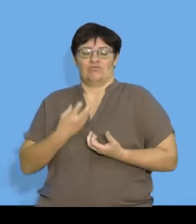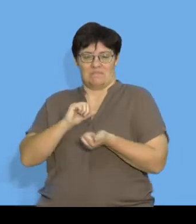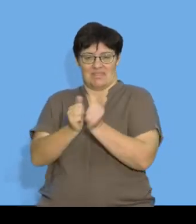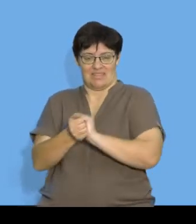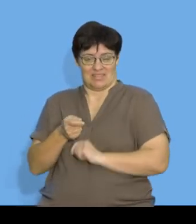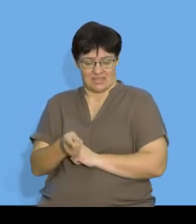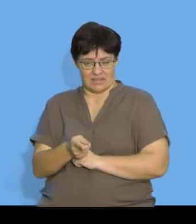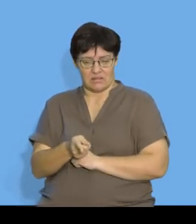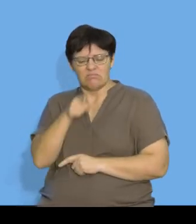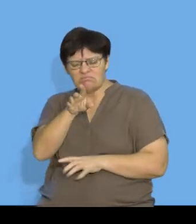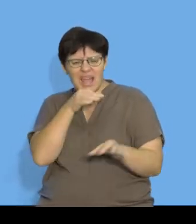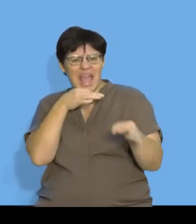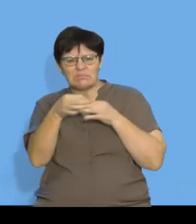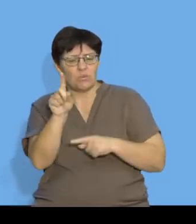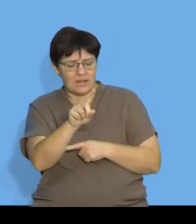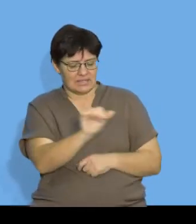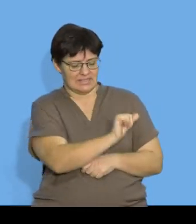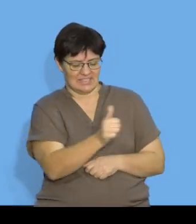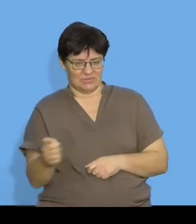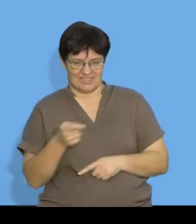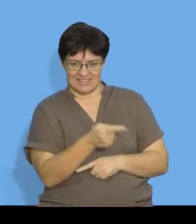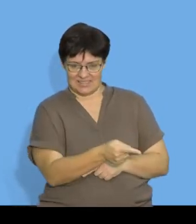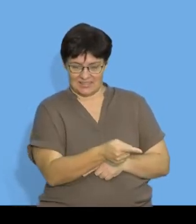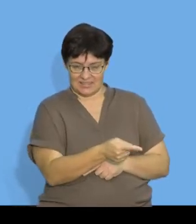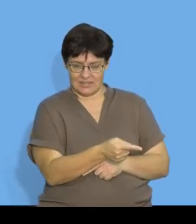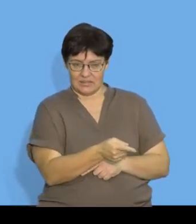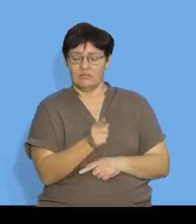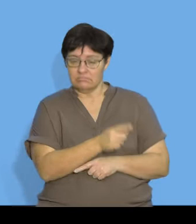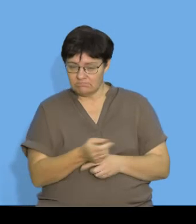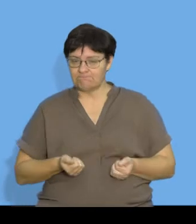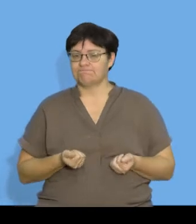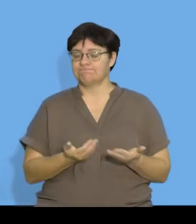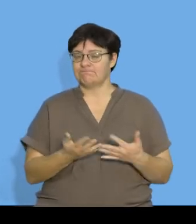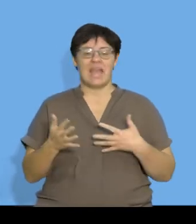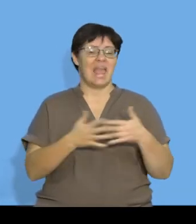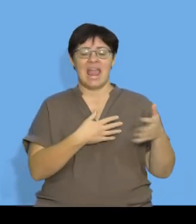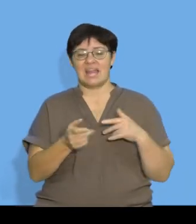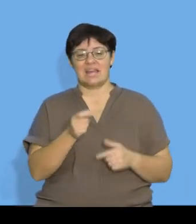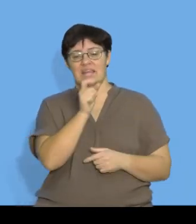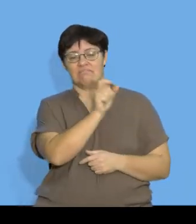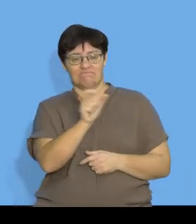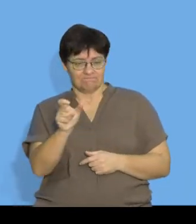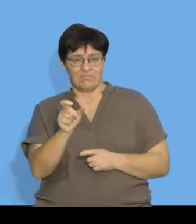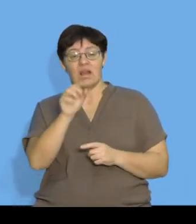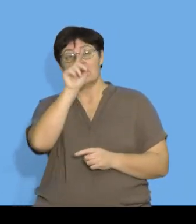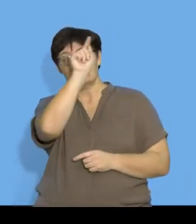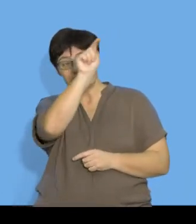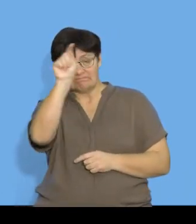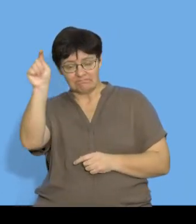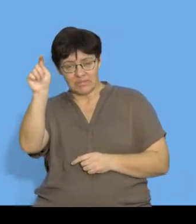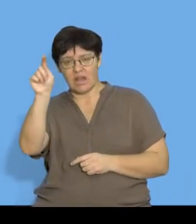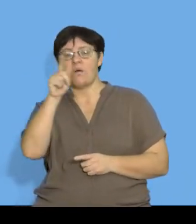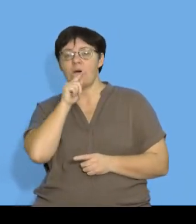that describes the sequence and that generates any term in the pattern by